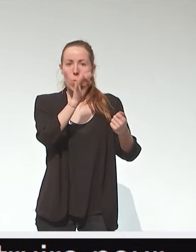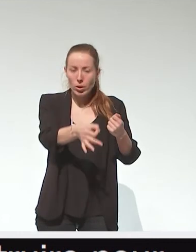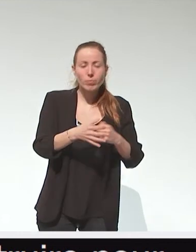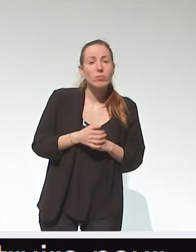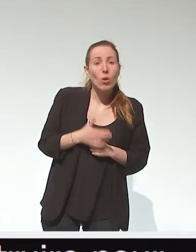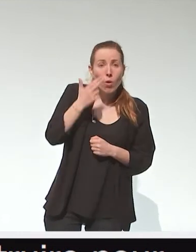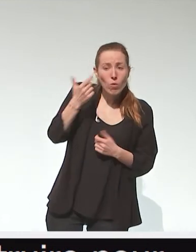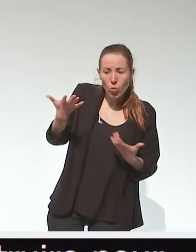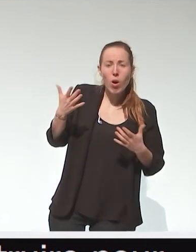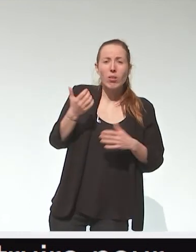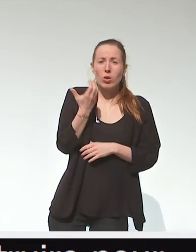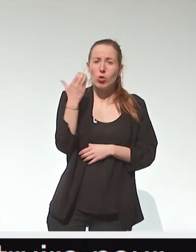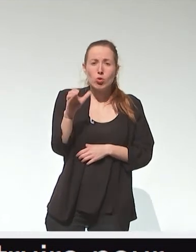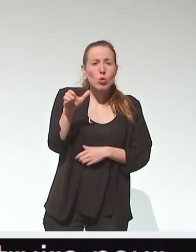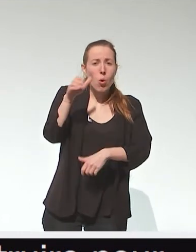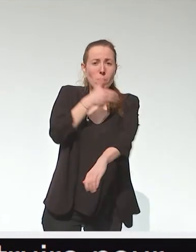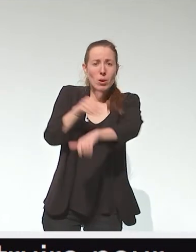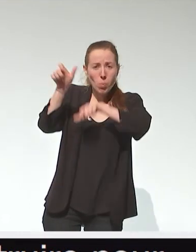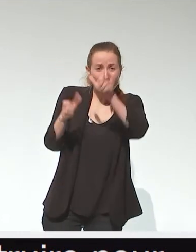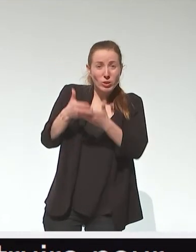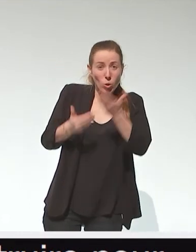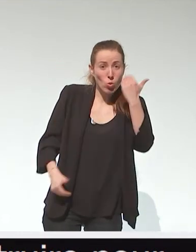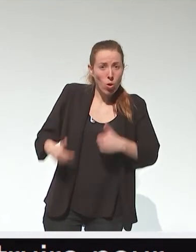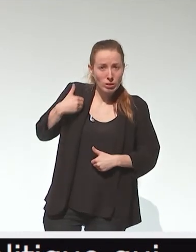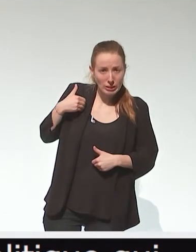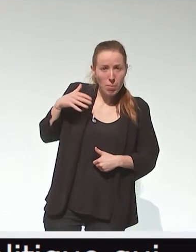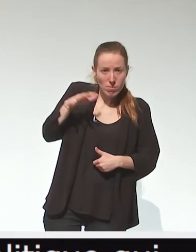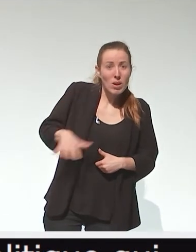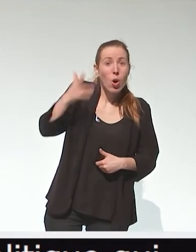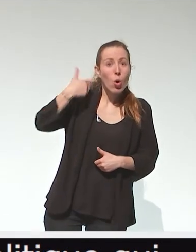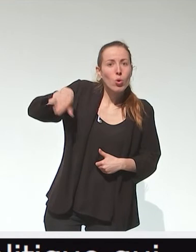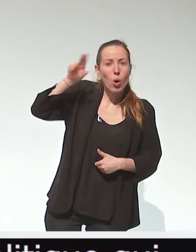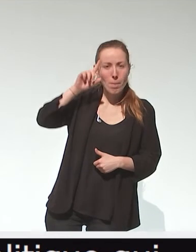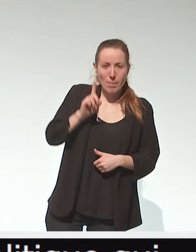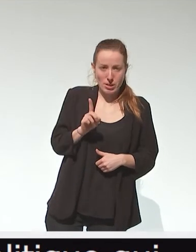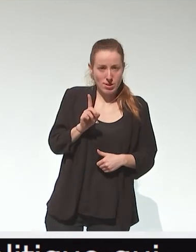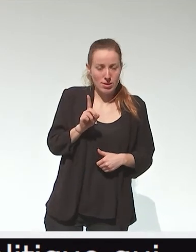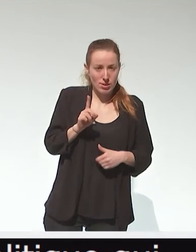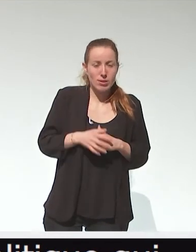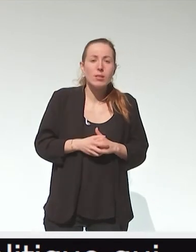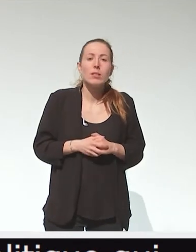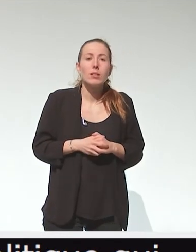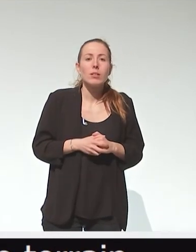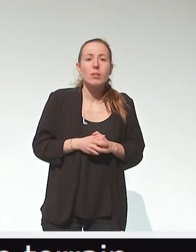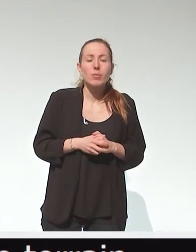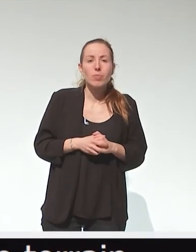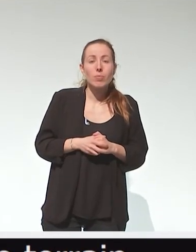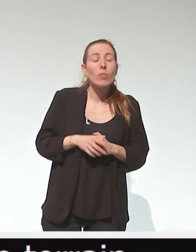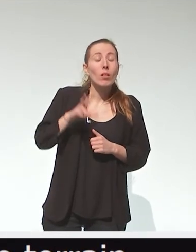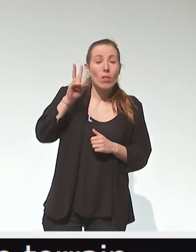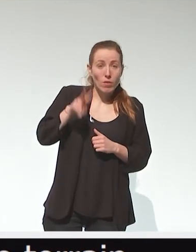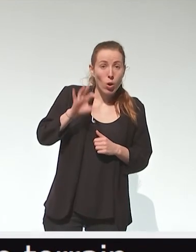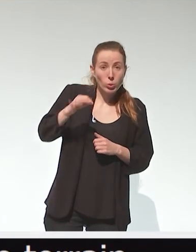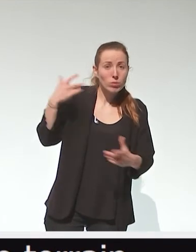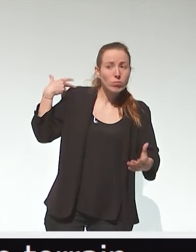table. So we heard about experience in the field. There are 100 million PWDs in Europe.